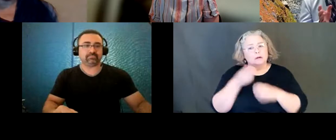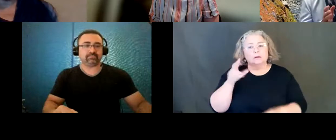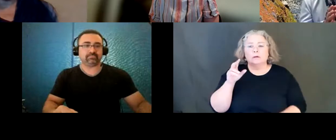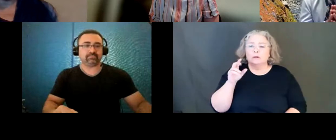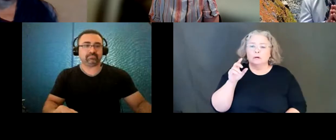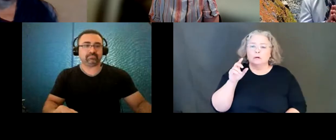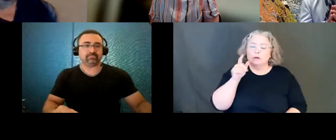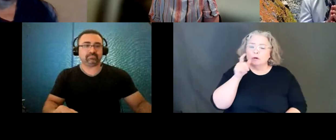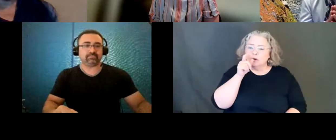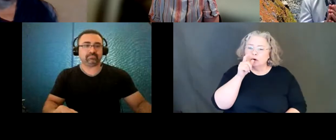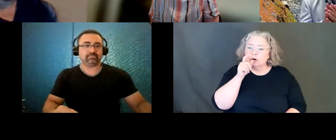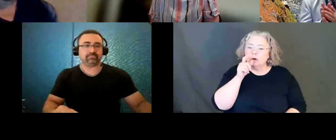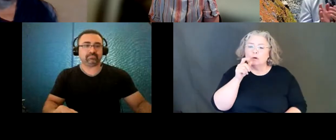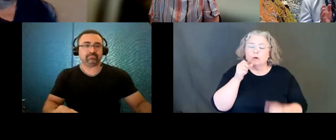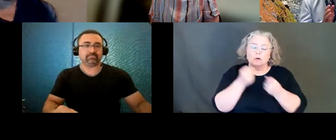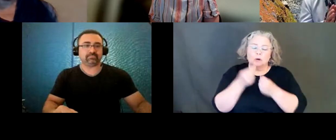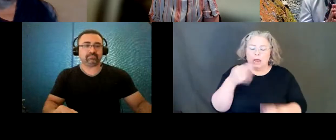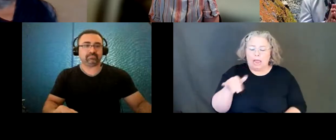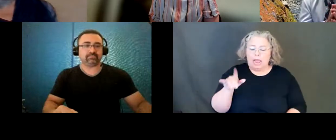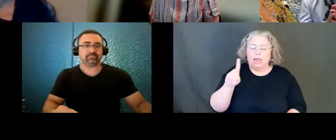hydroxychloroquine is in a little bit of